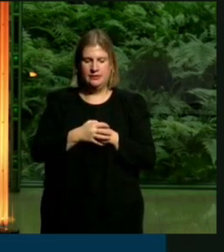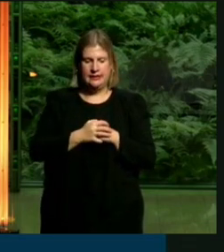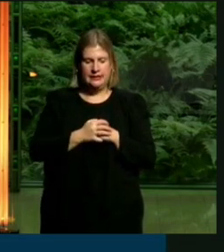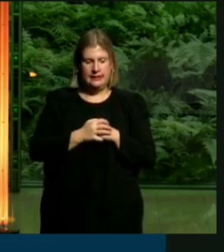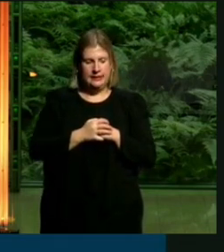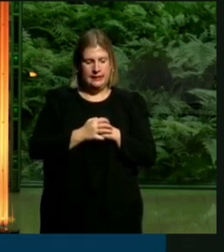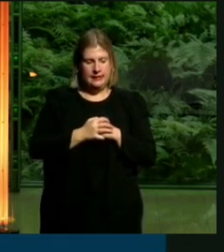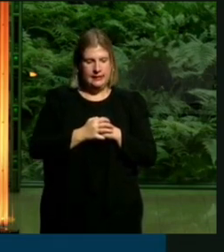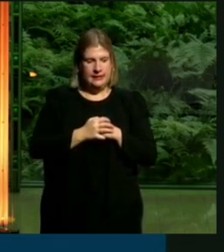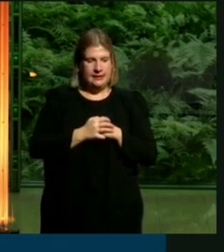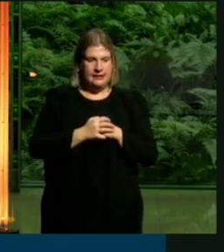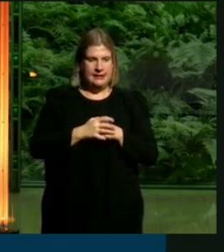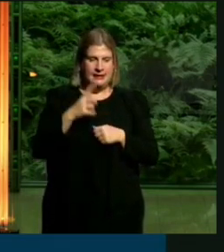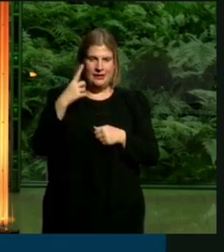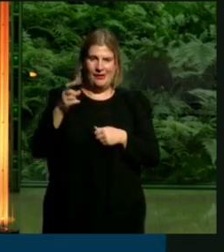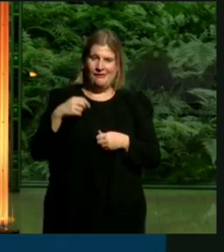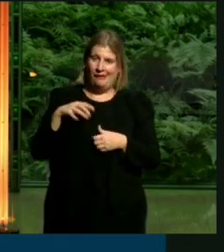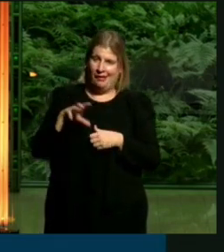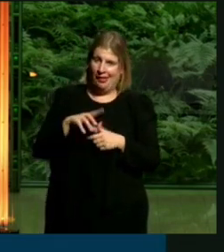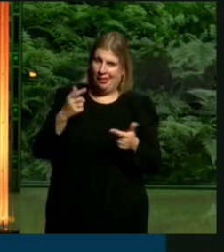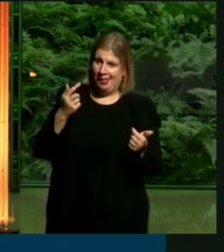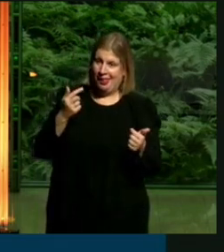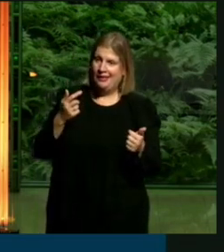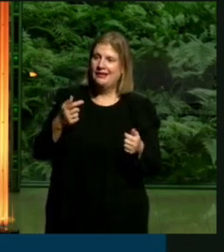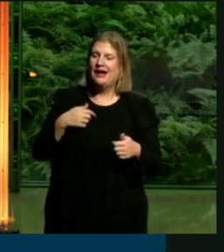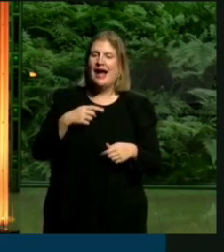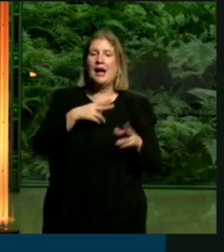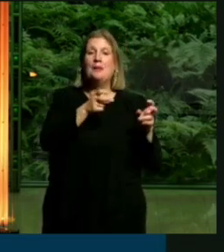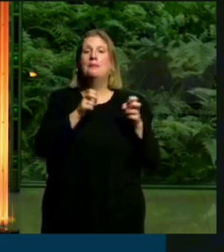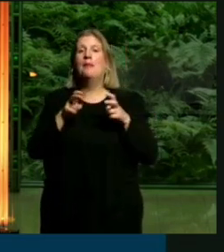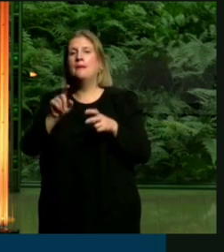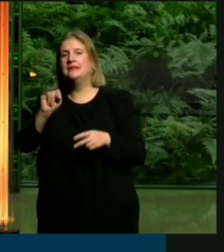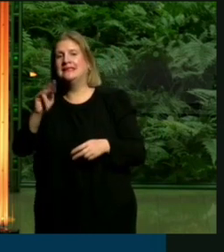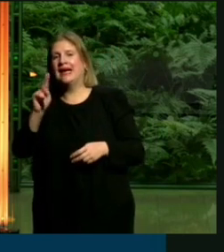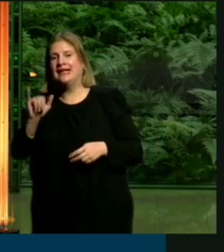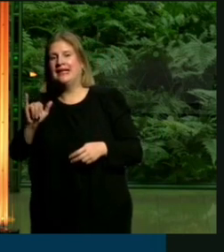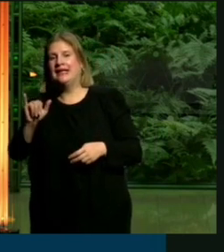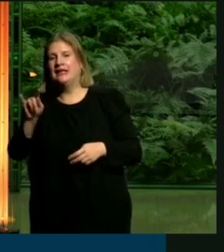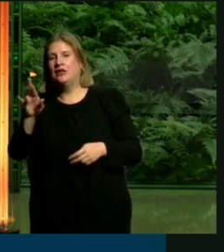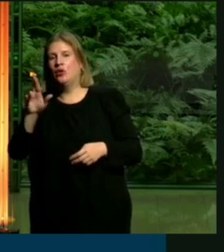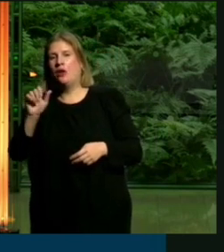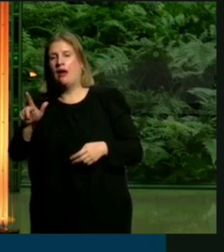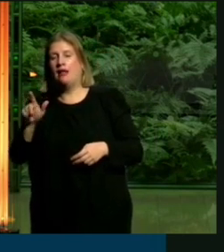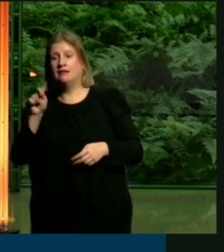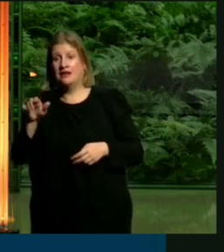For shits and giggles, I put it in tinyurl, and you can, if you go to